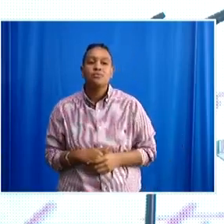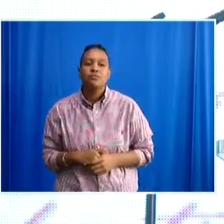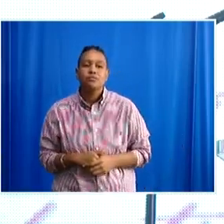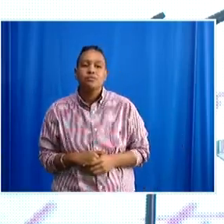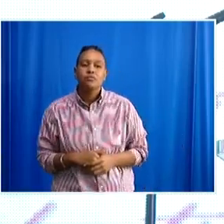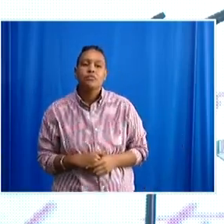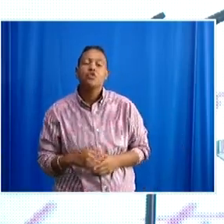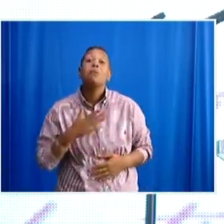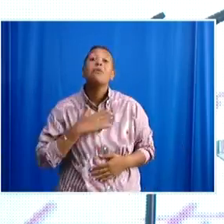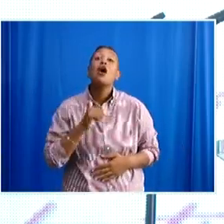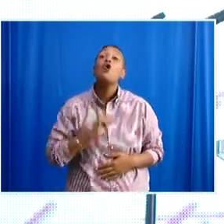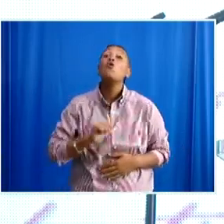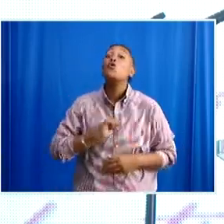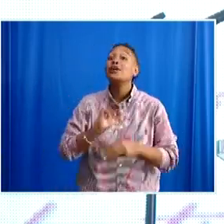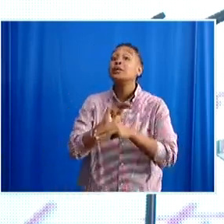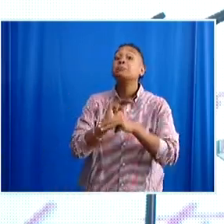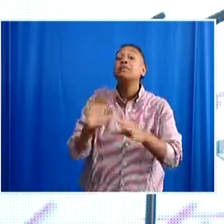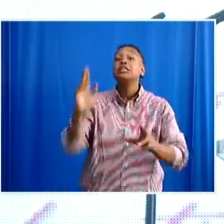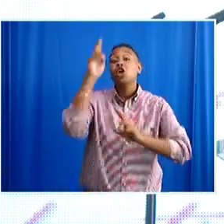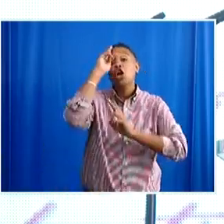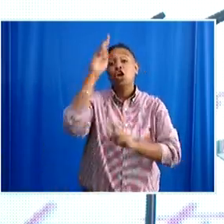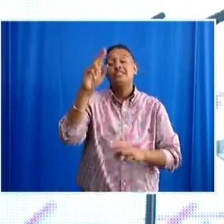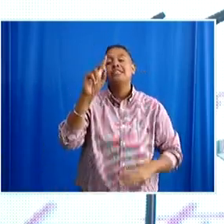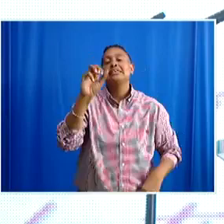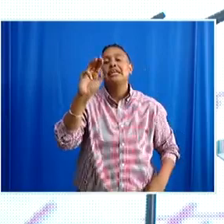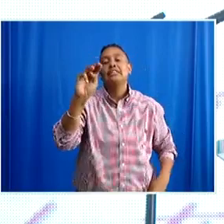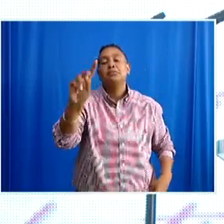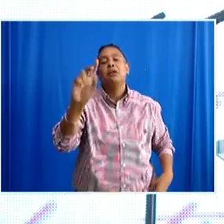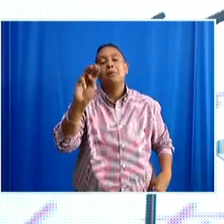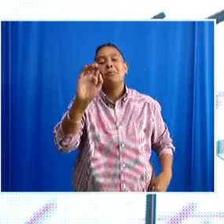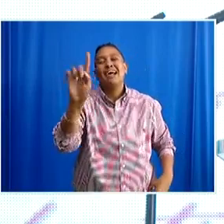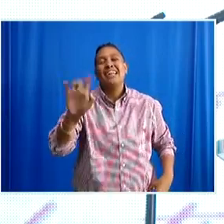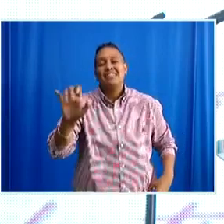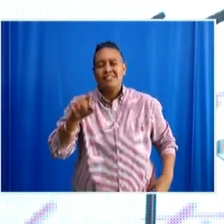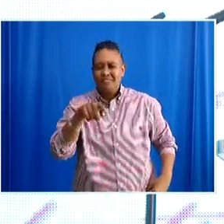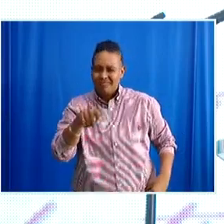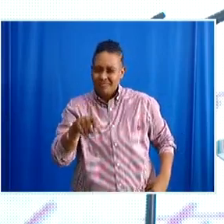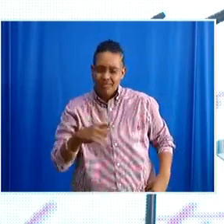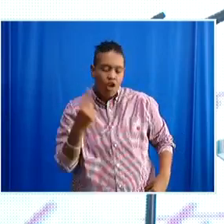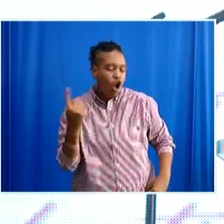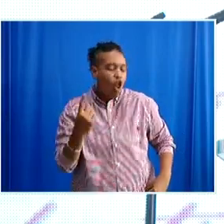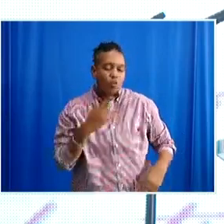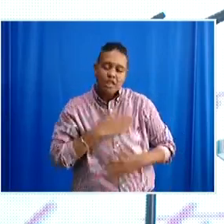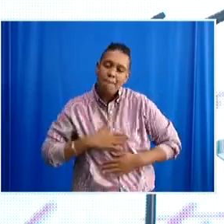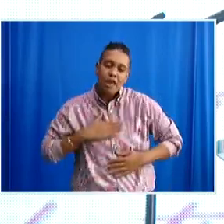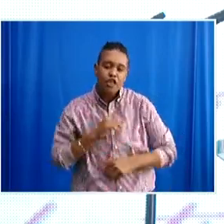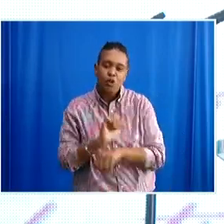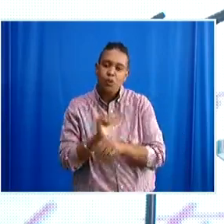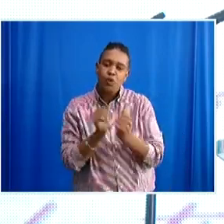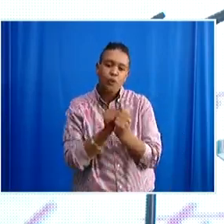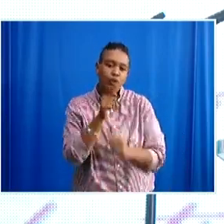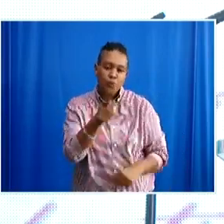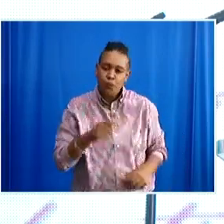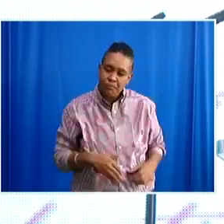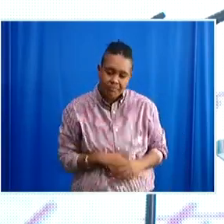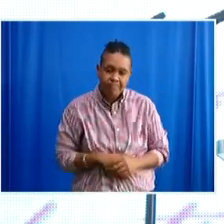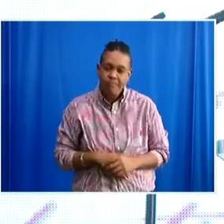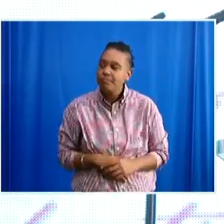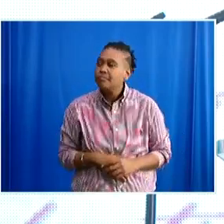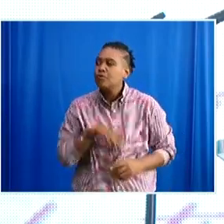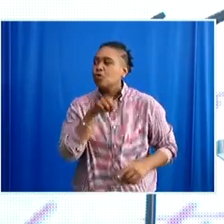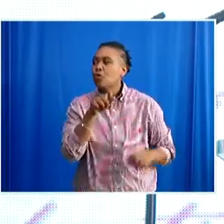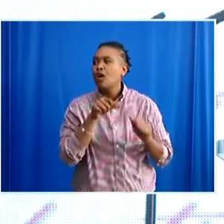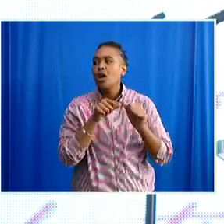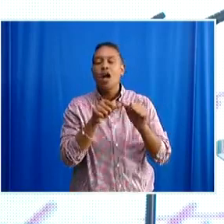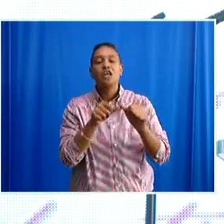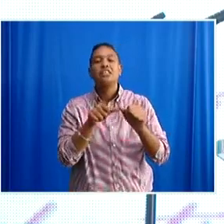To my own minister, the Honorable Desmond Mackenzie. Sir, it's always a pleasure working with you. You